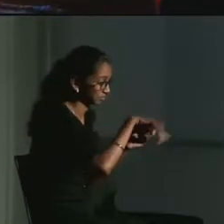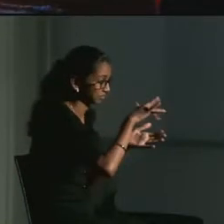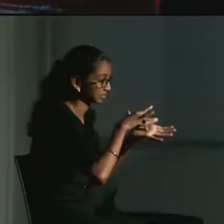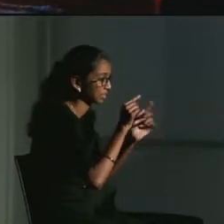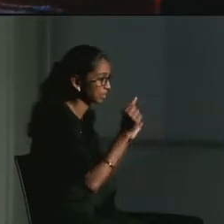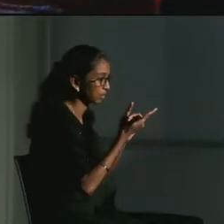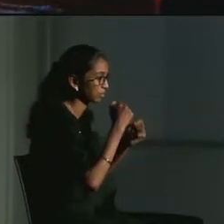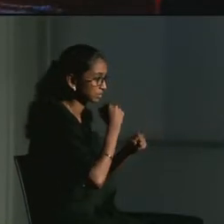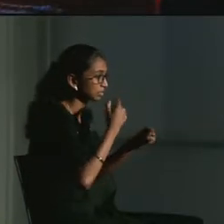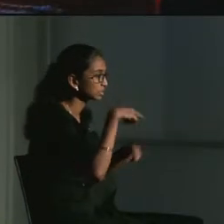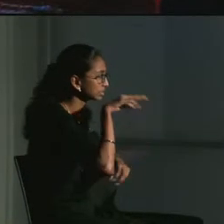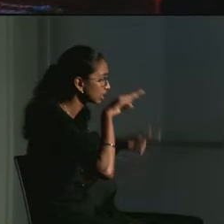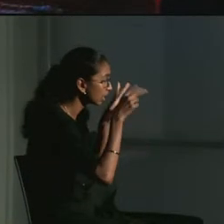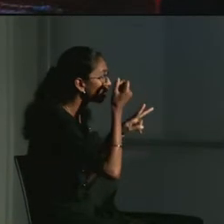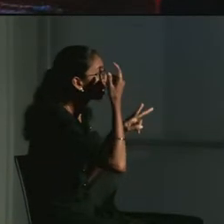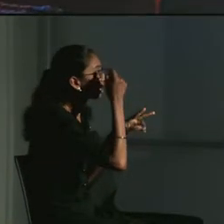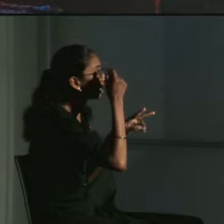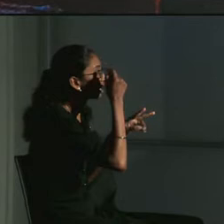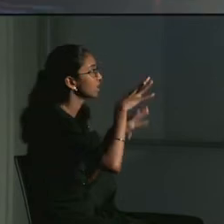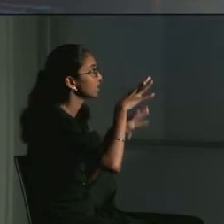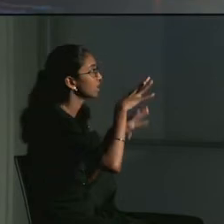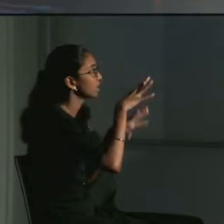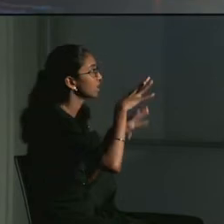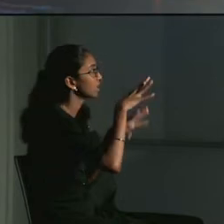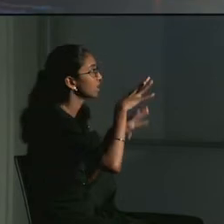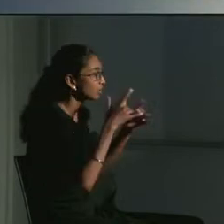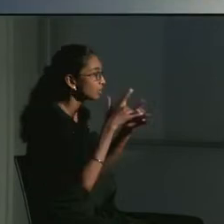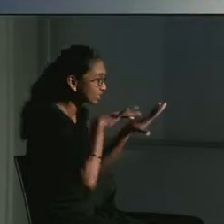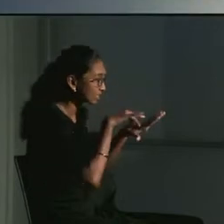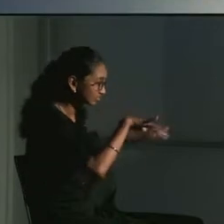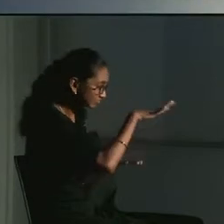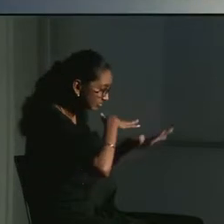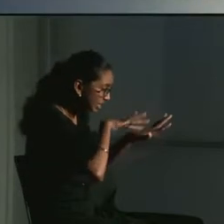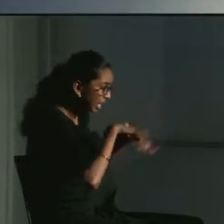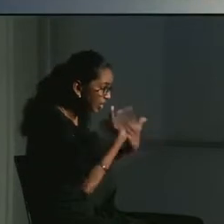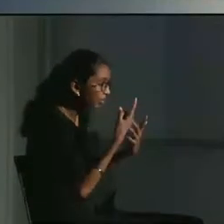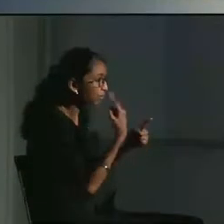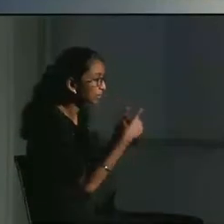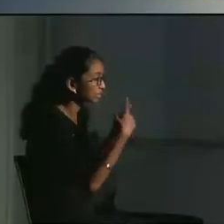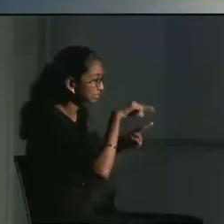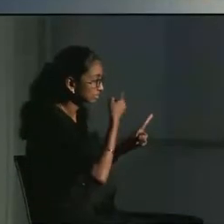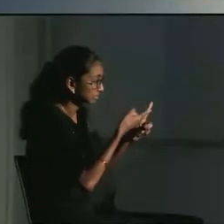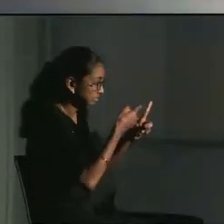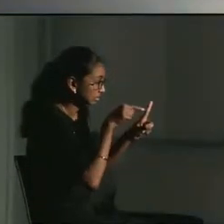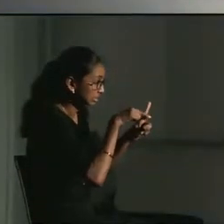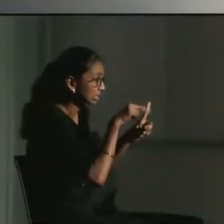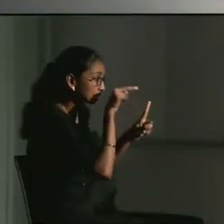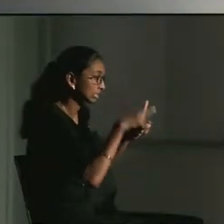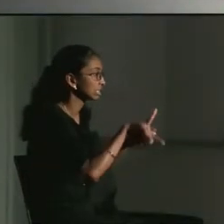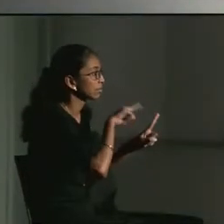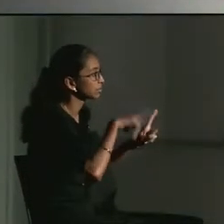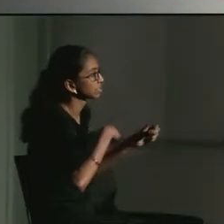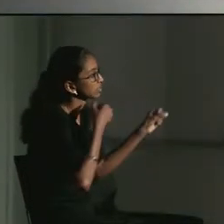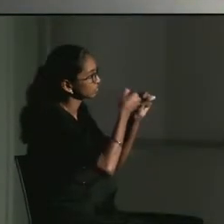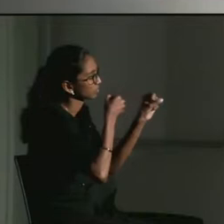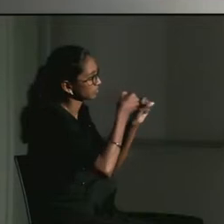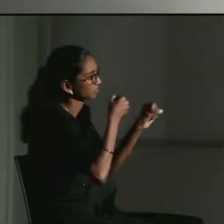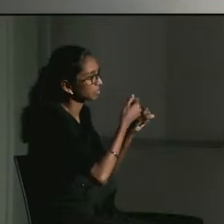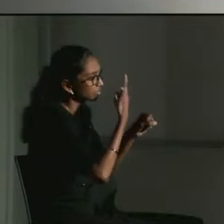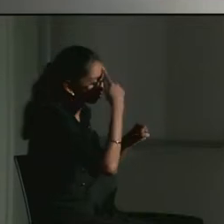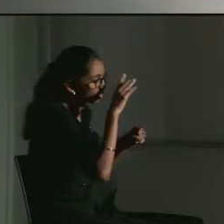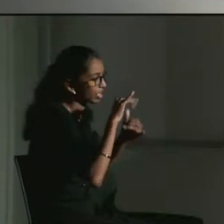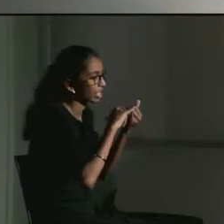a lot about the complexity of how the city is structured and enmeshed in violence that needs to be fought for on a consistent